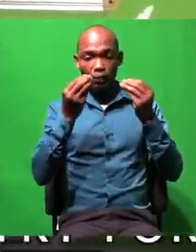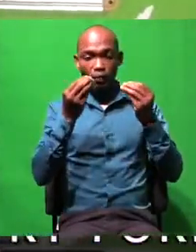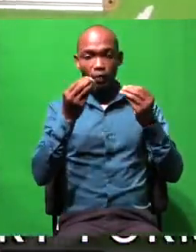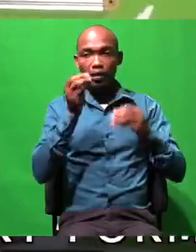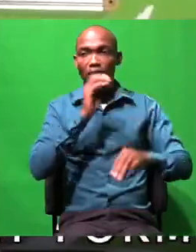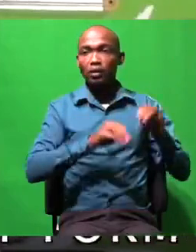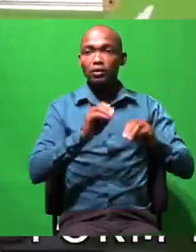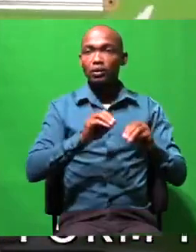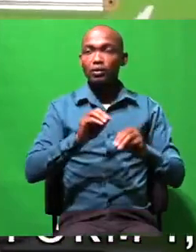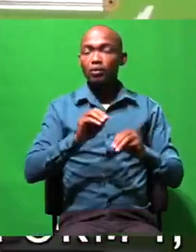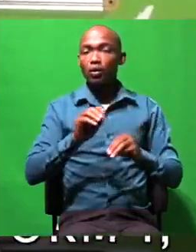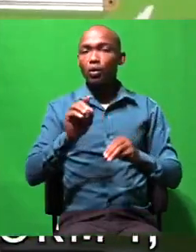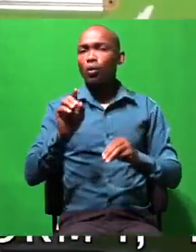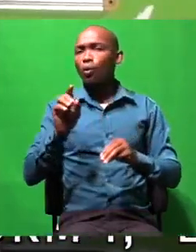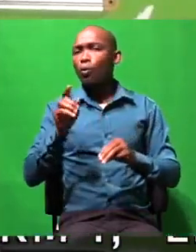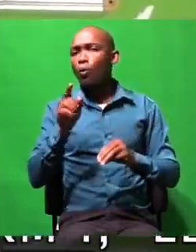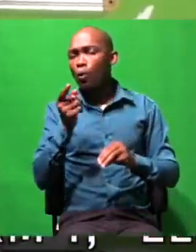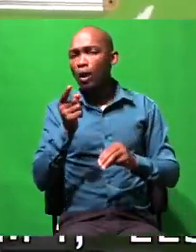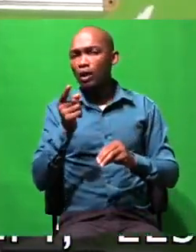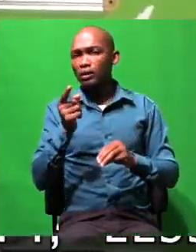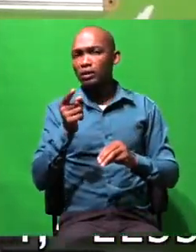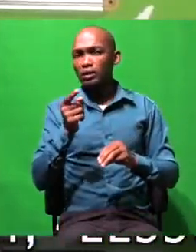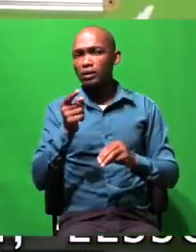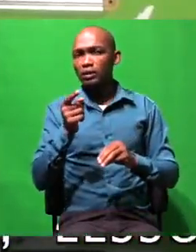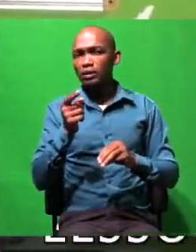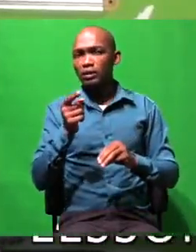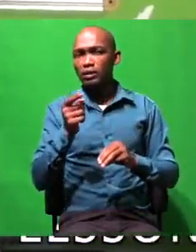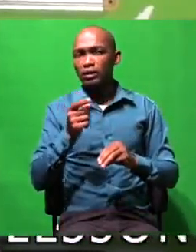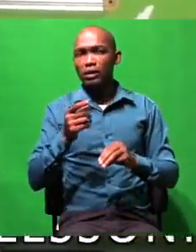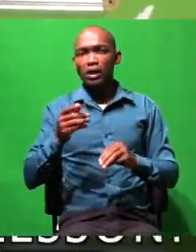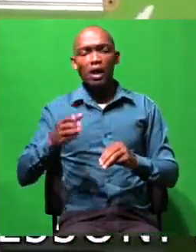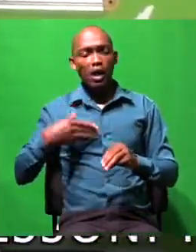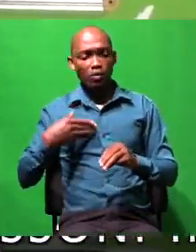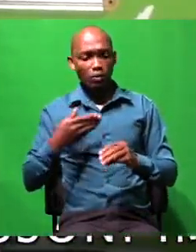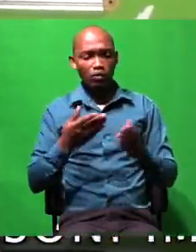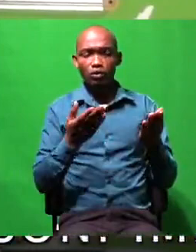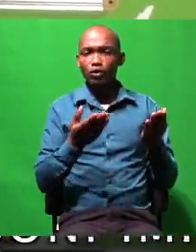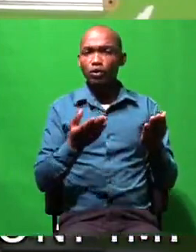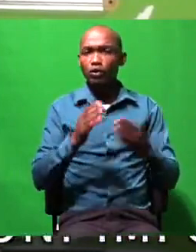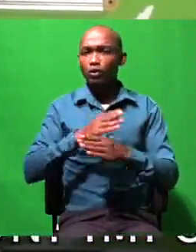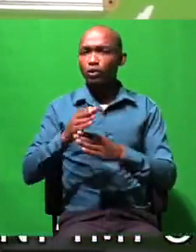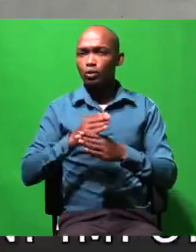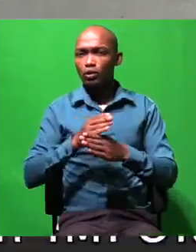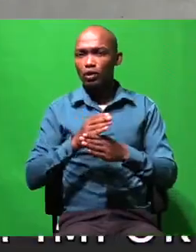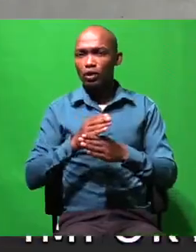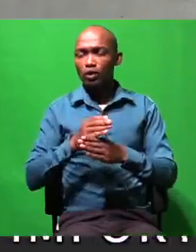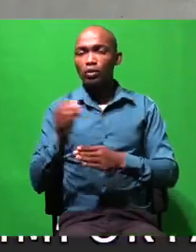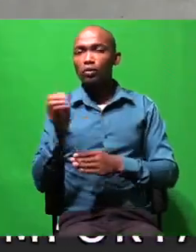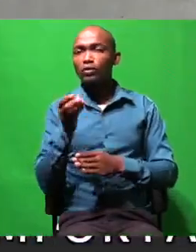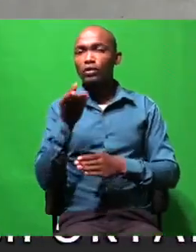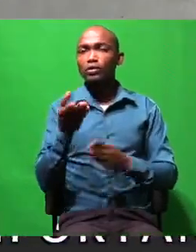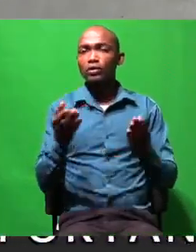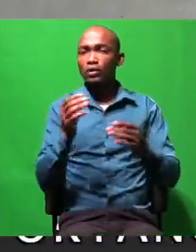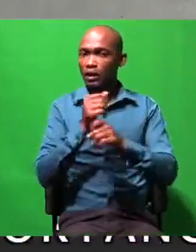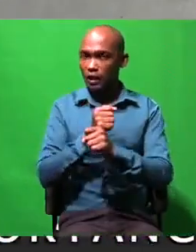chemistry. So, what argument would you use to convince him or her